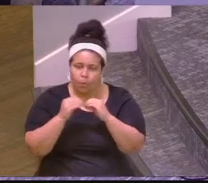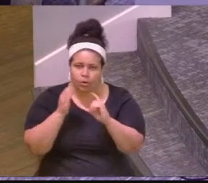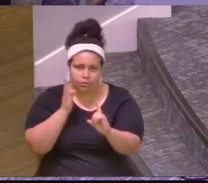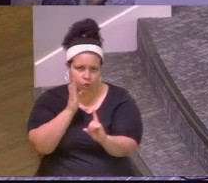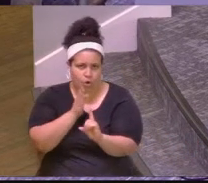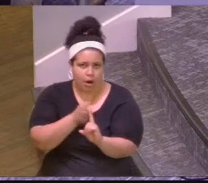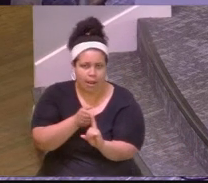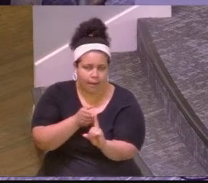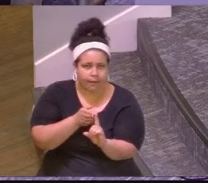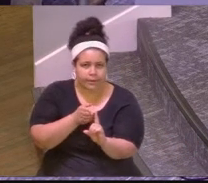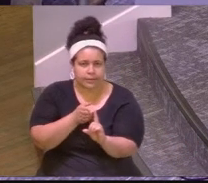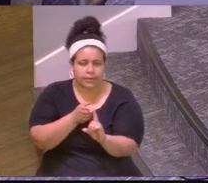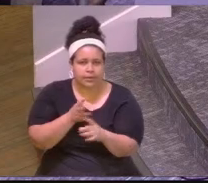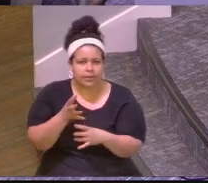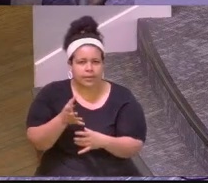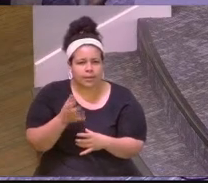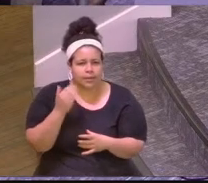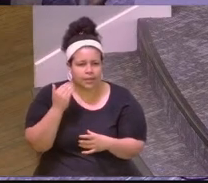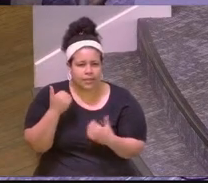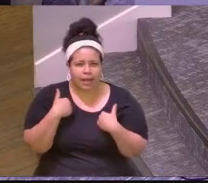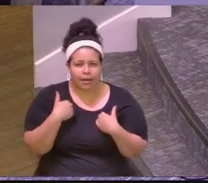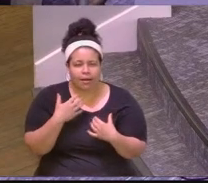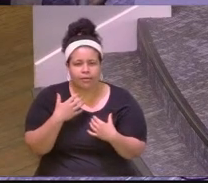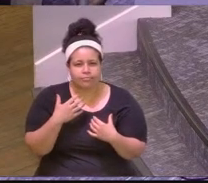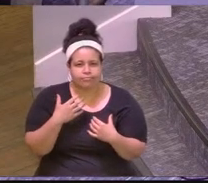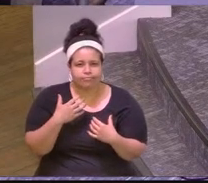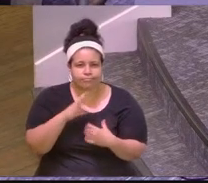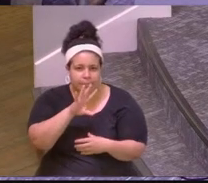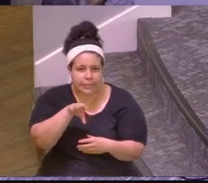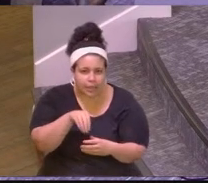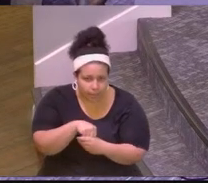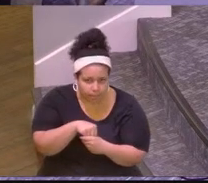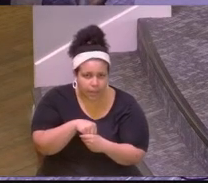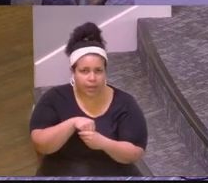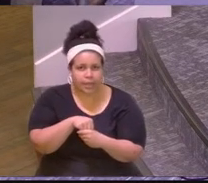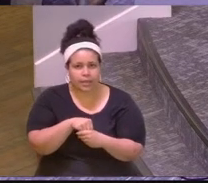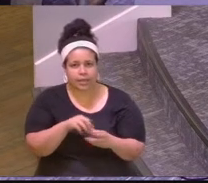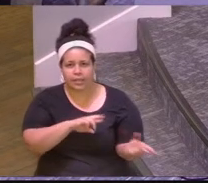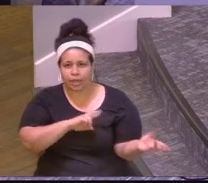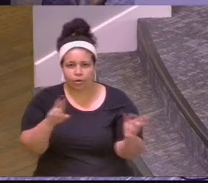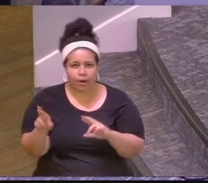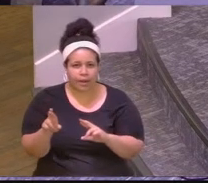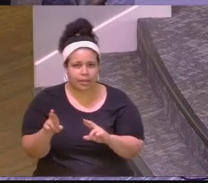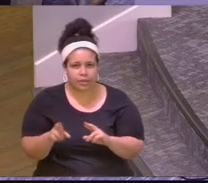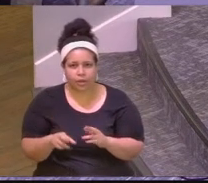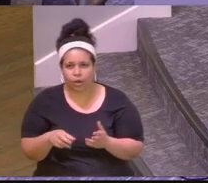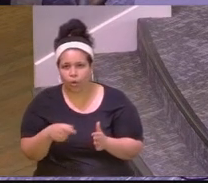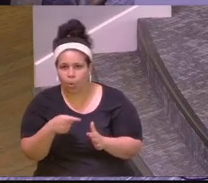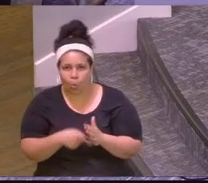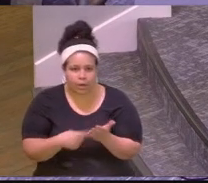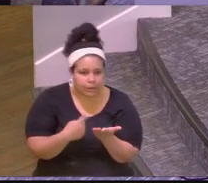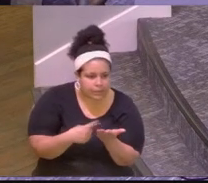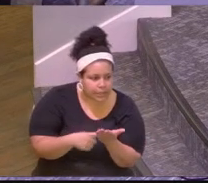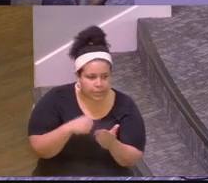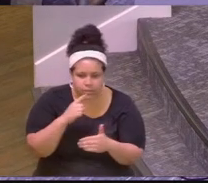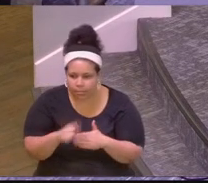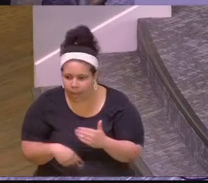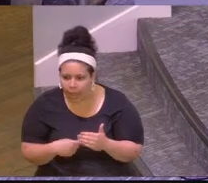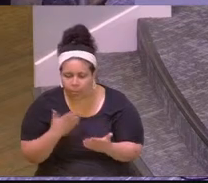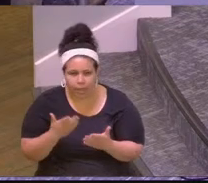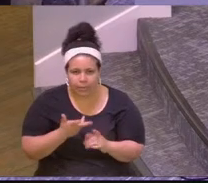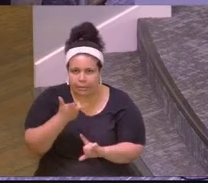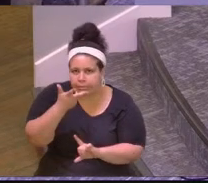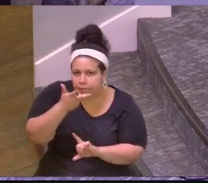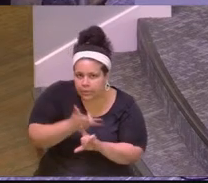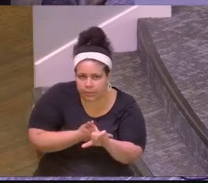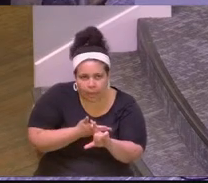input about what we are getting ready to have discussions about in the next month or two or three,